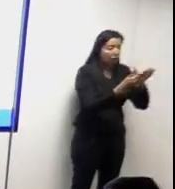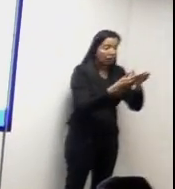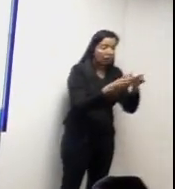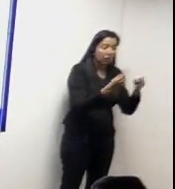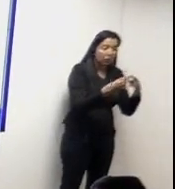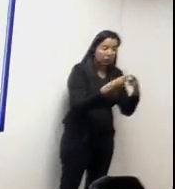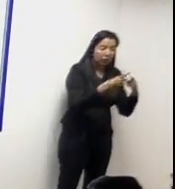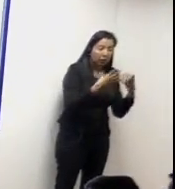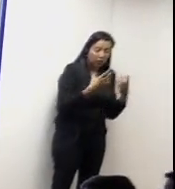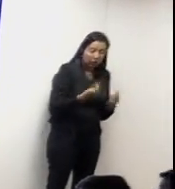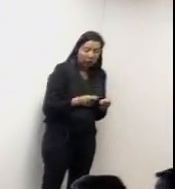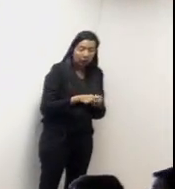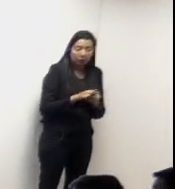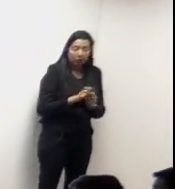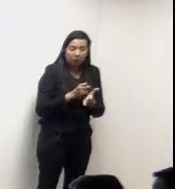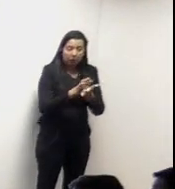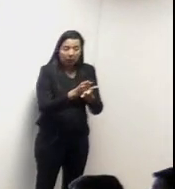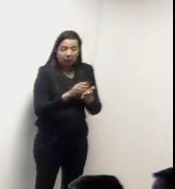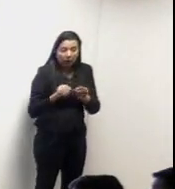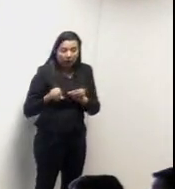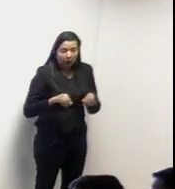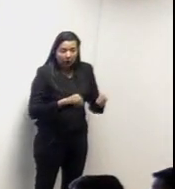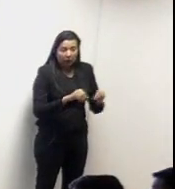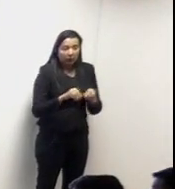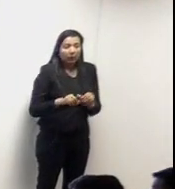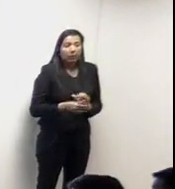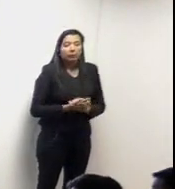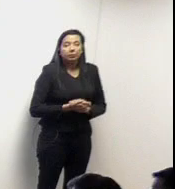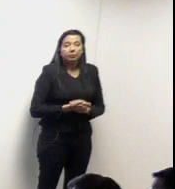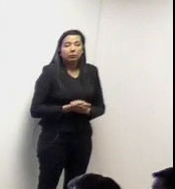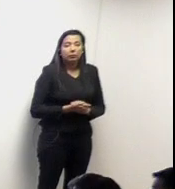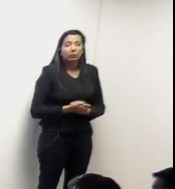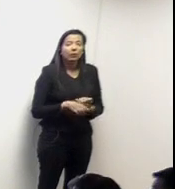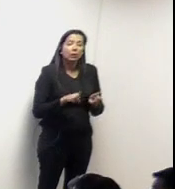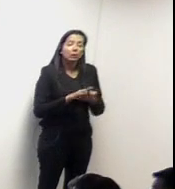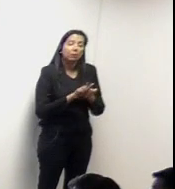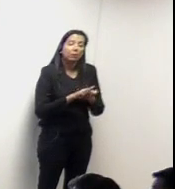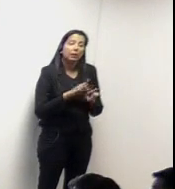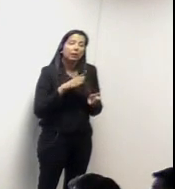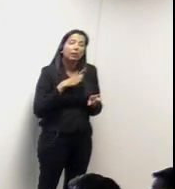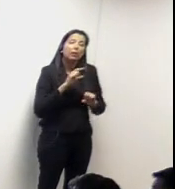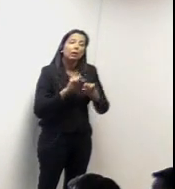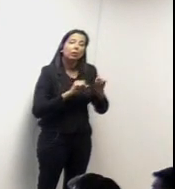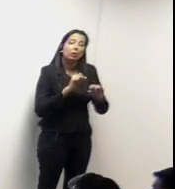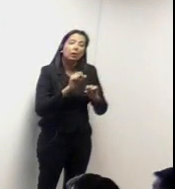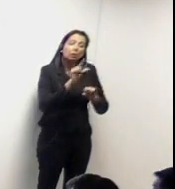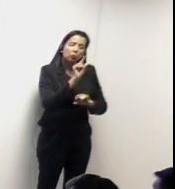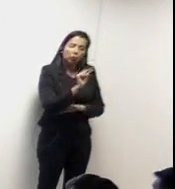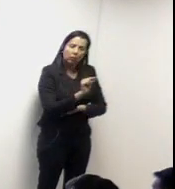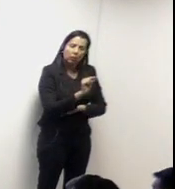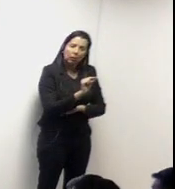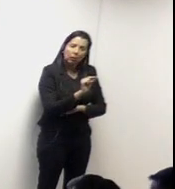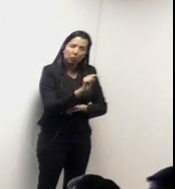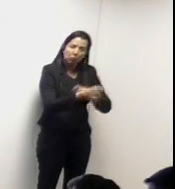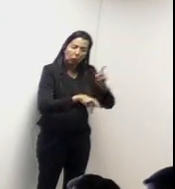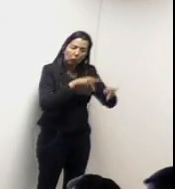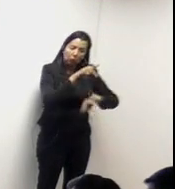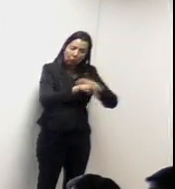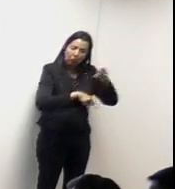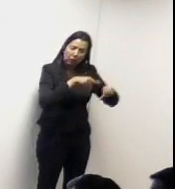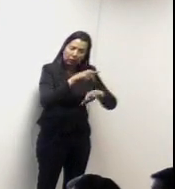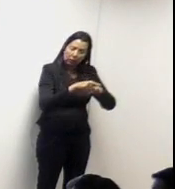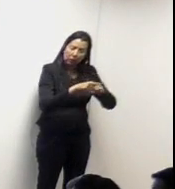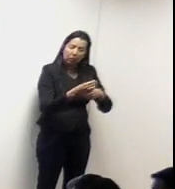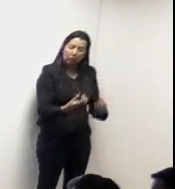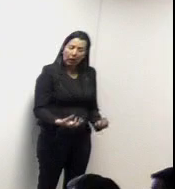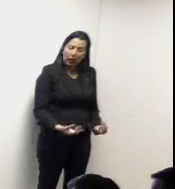we can get a decrease in the population down to what can be supported by the grass if it's a little too large. Or we